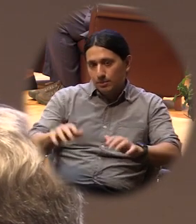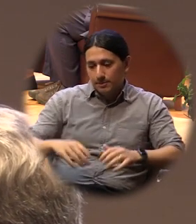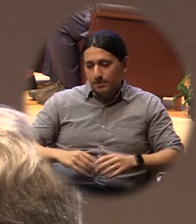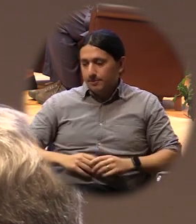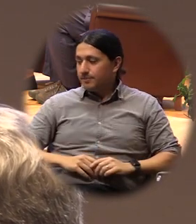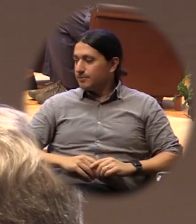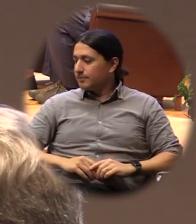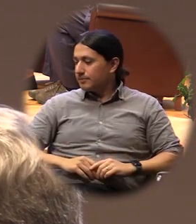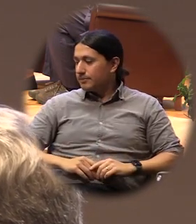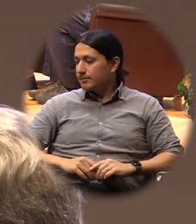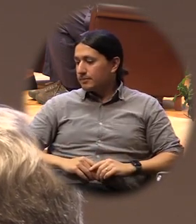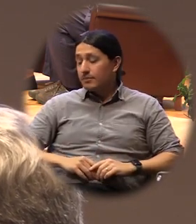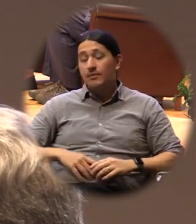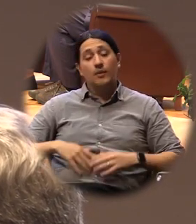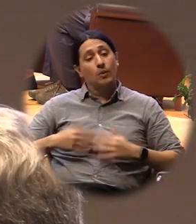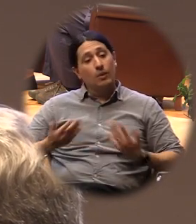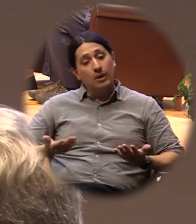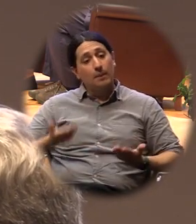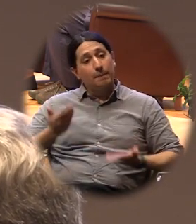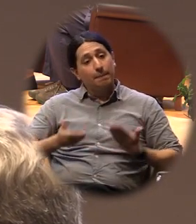I've never looked for it. But